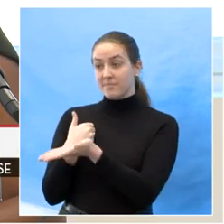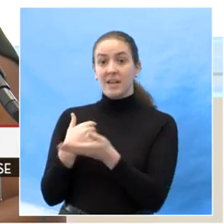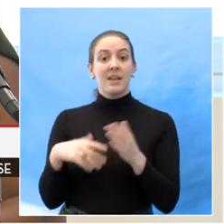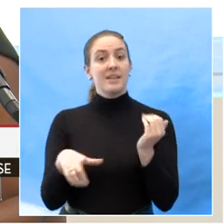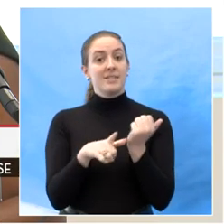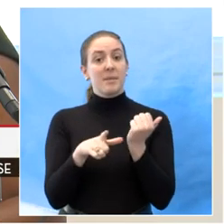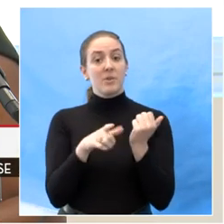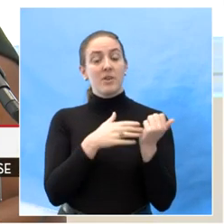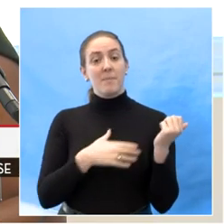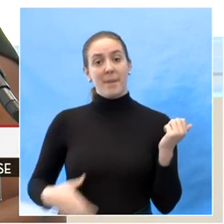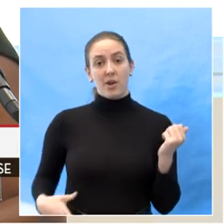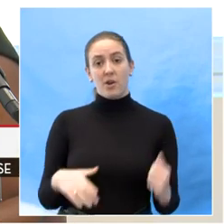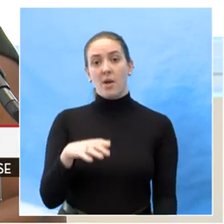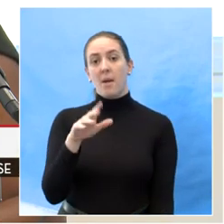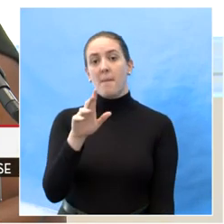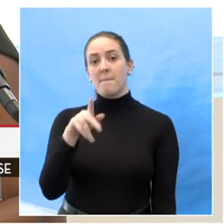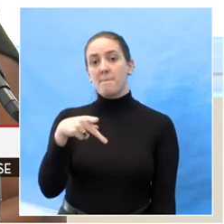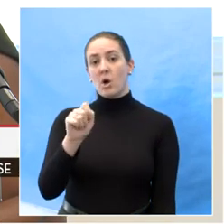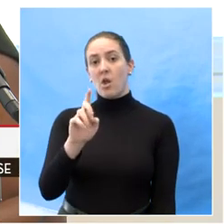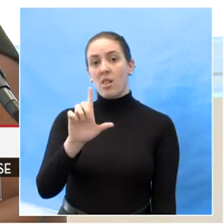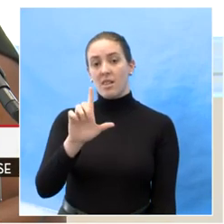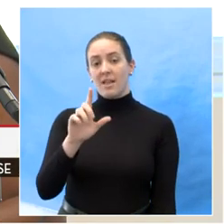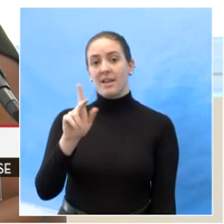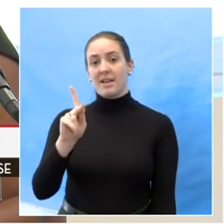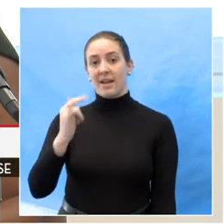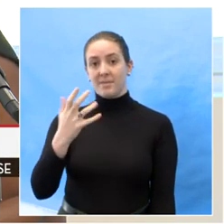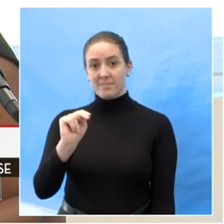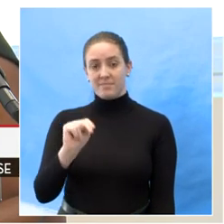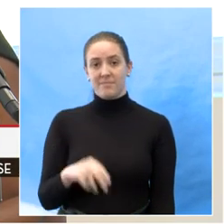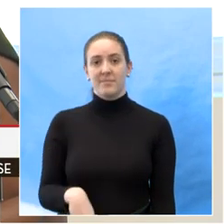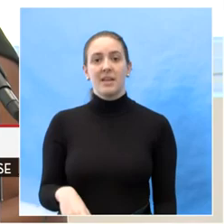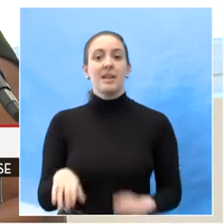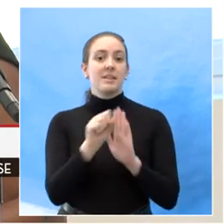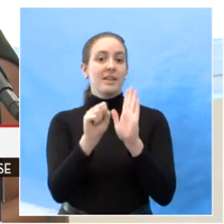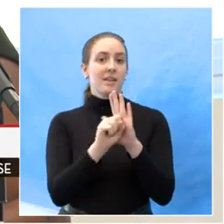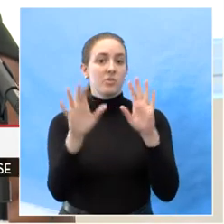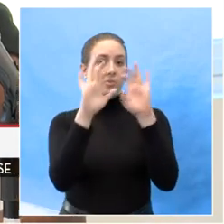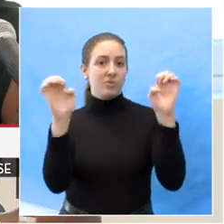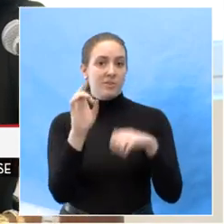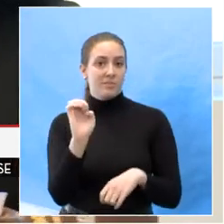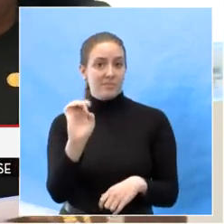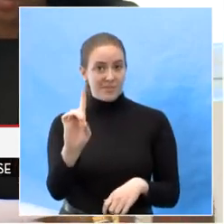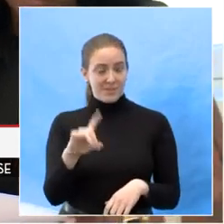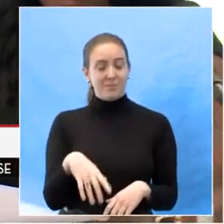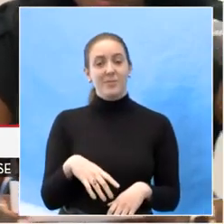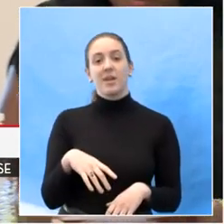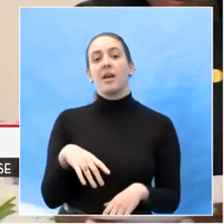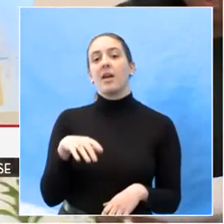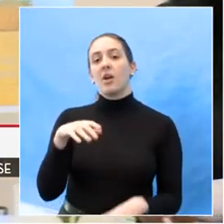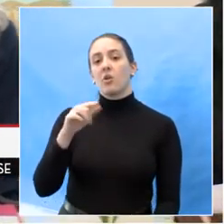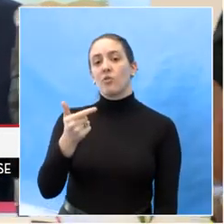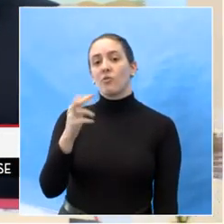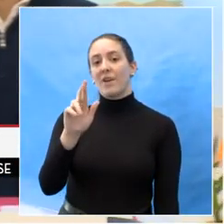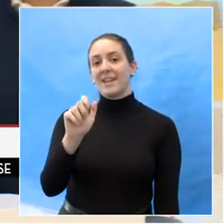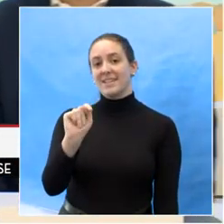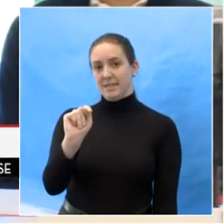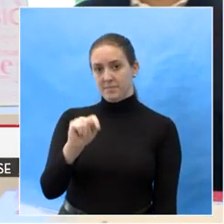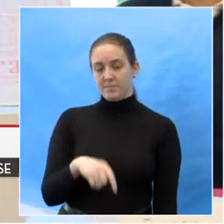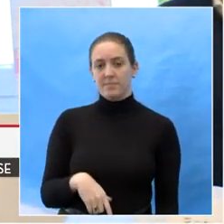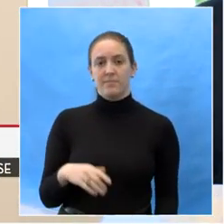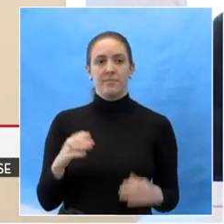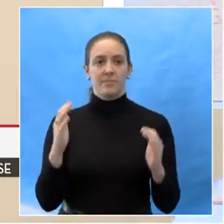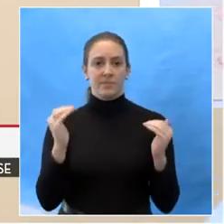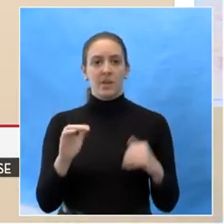Mayor Paul Kine, State Superintendent of Education Dr. Christina Grant,